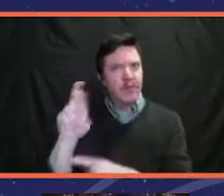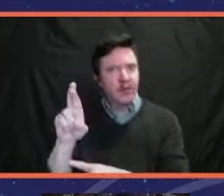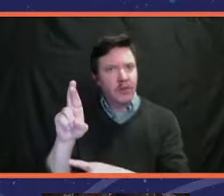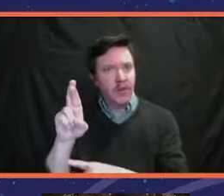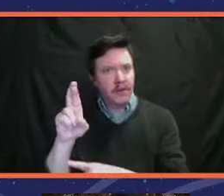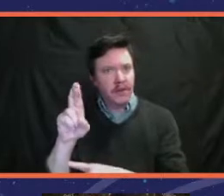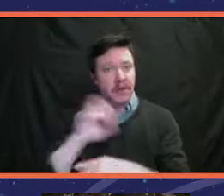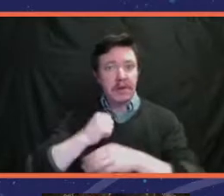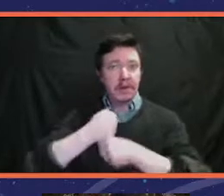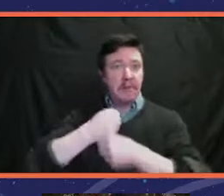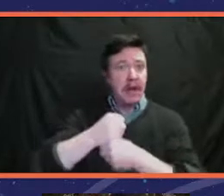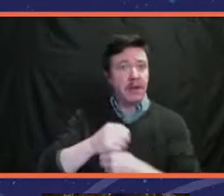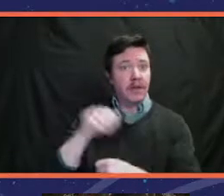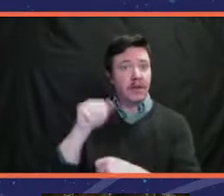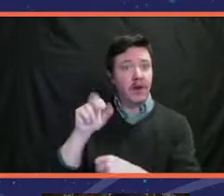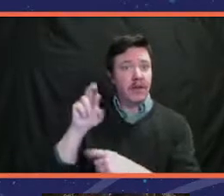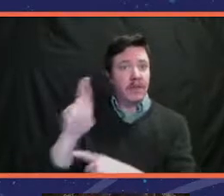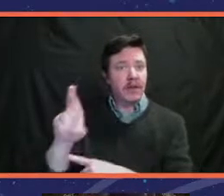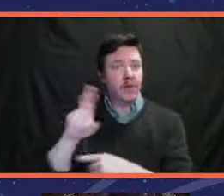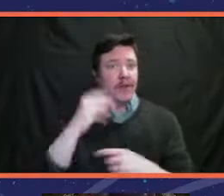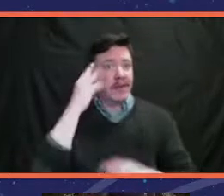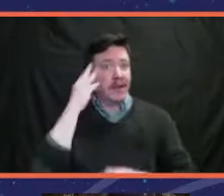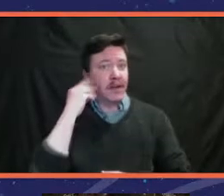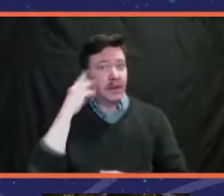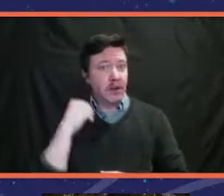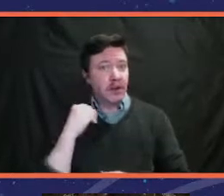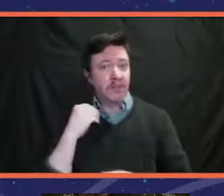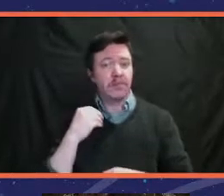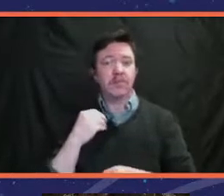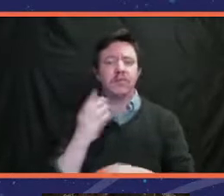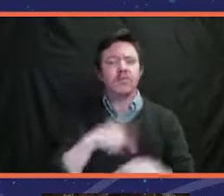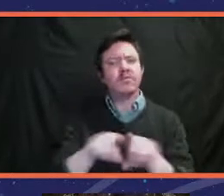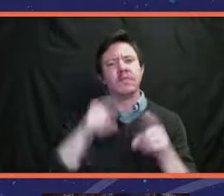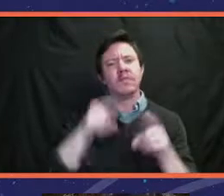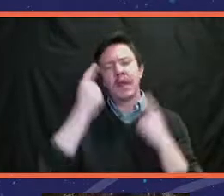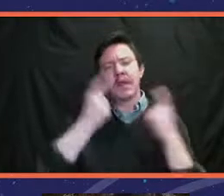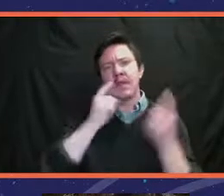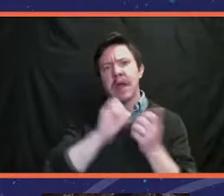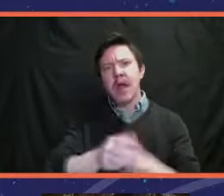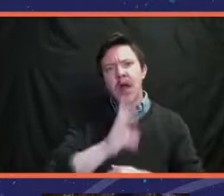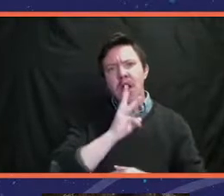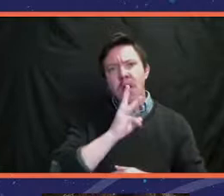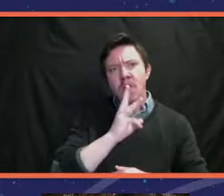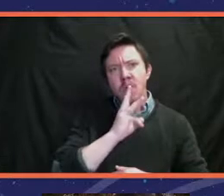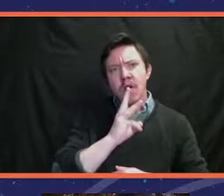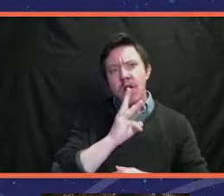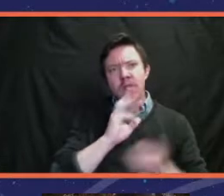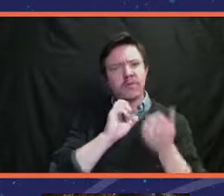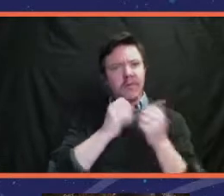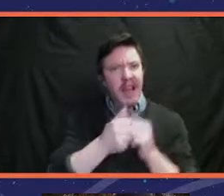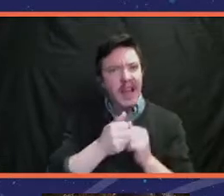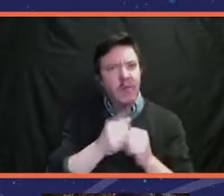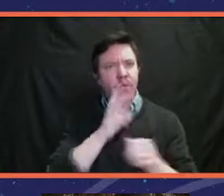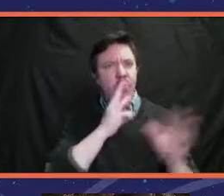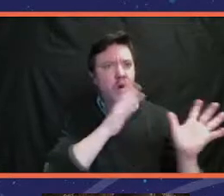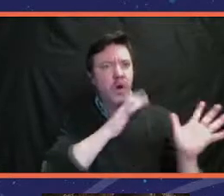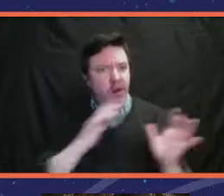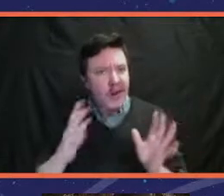reality experience. And then also thinking about how water and all the different elements play a